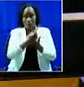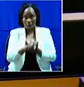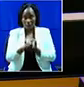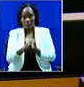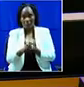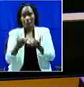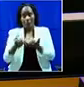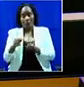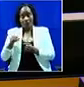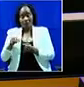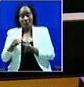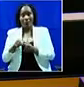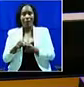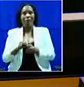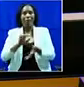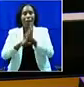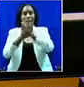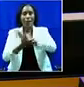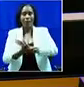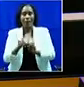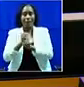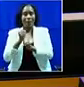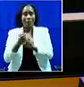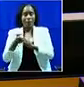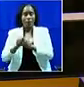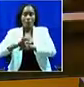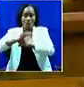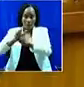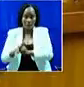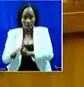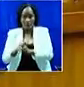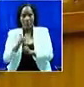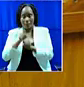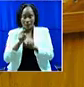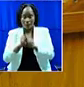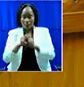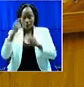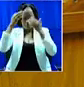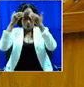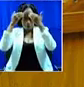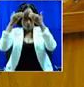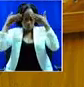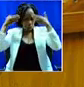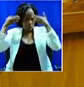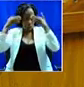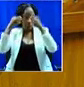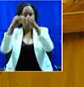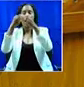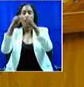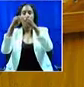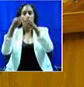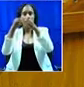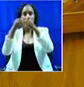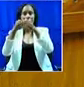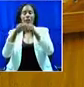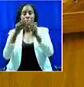pandemic has indeed sharpened our focus and our determination to address the